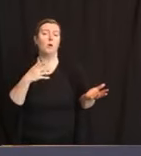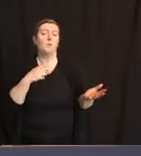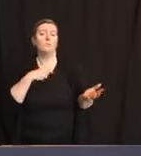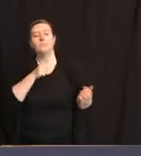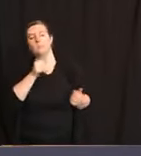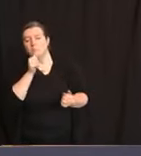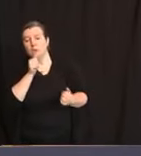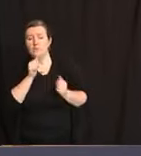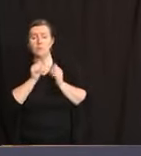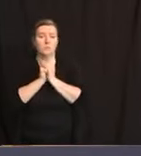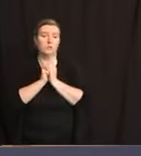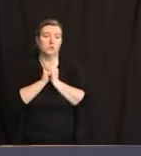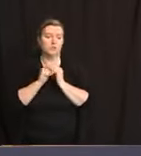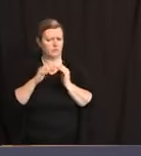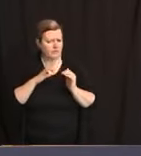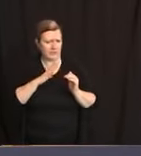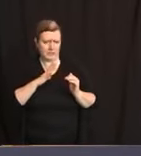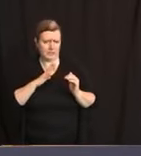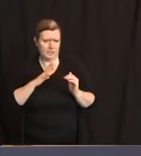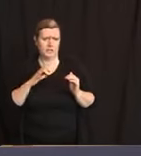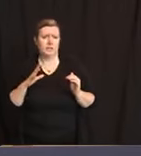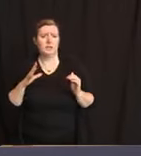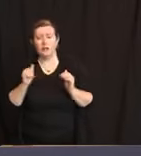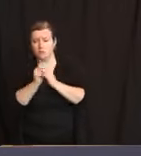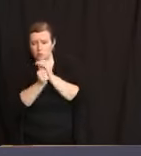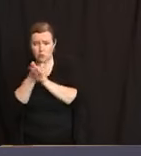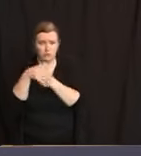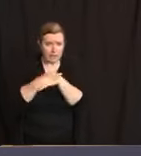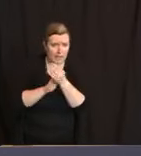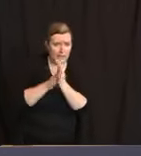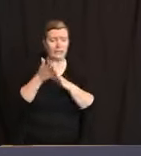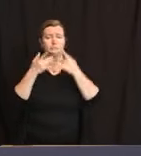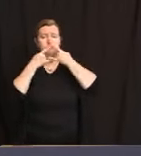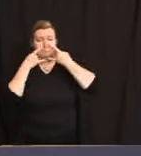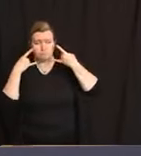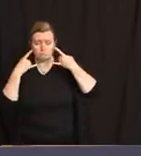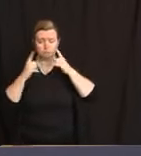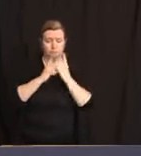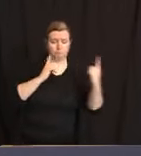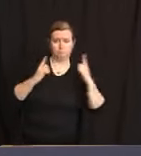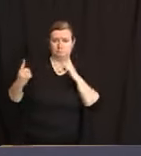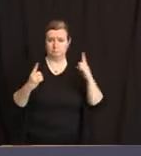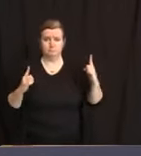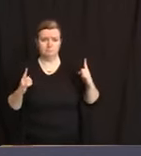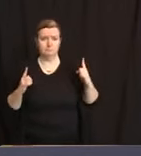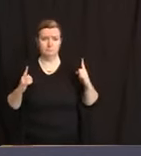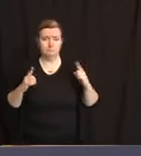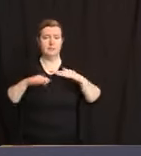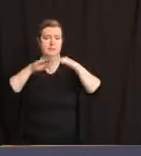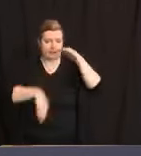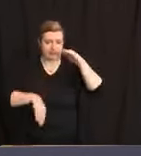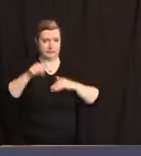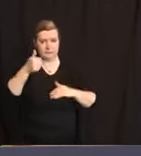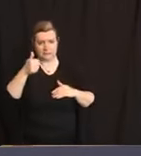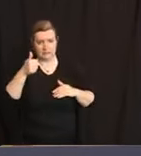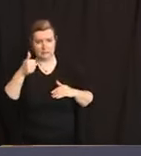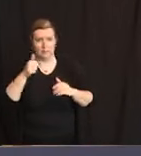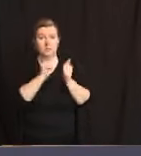okay as long as you've got good hygiene, you're social distancing, less than 10. Sports is not okay.